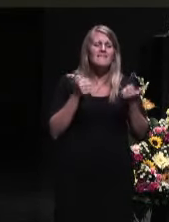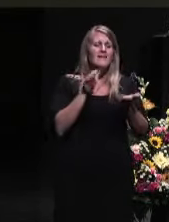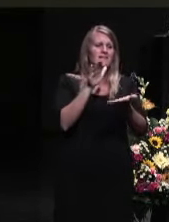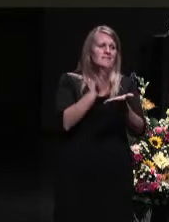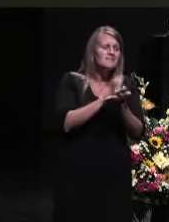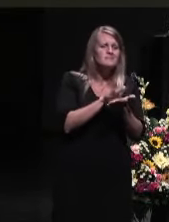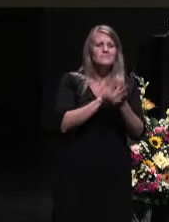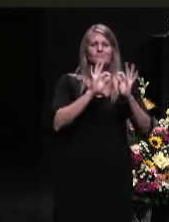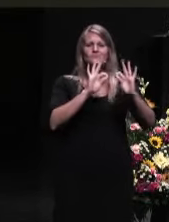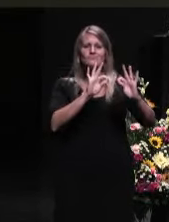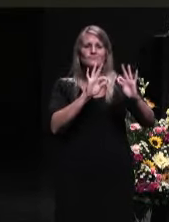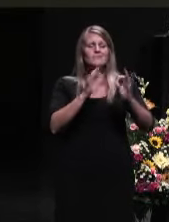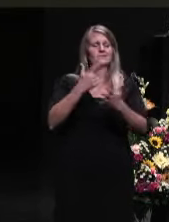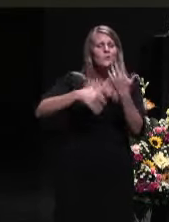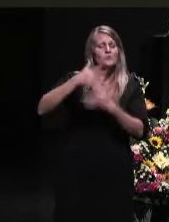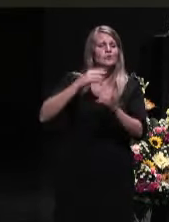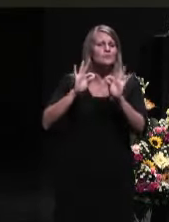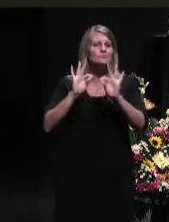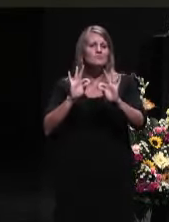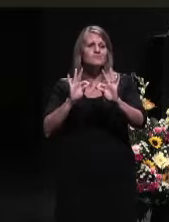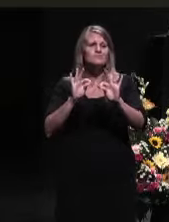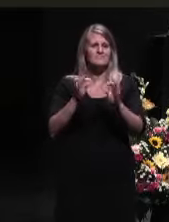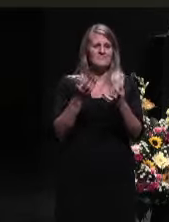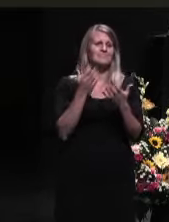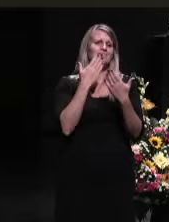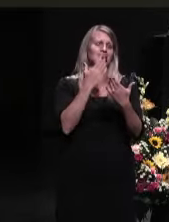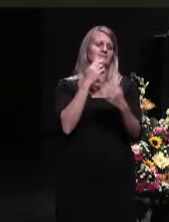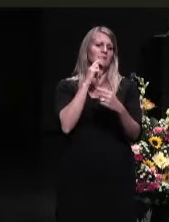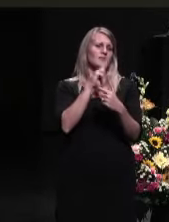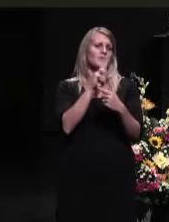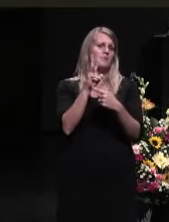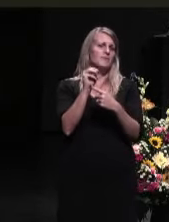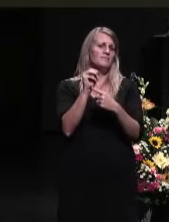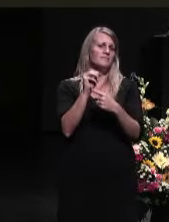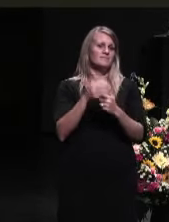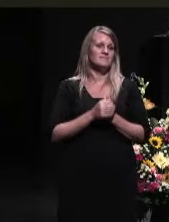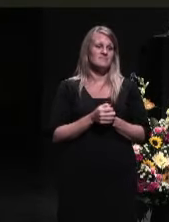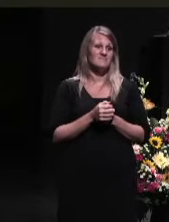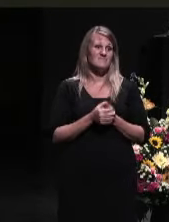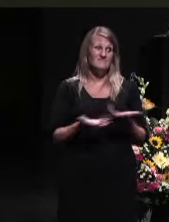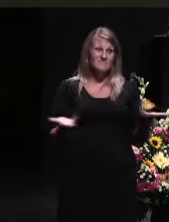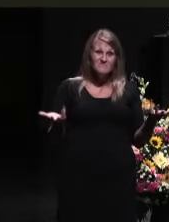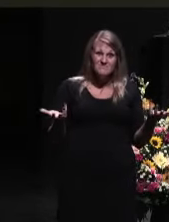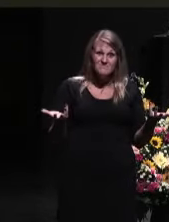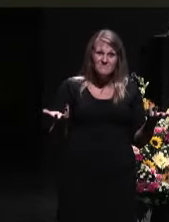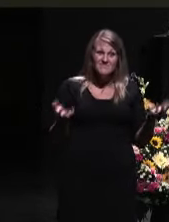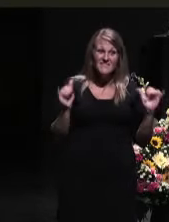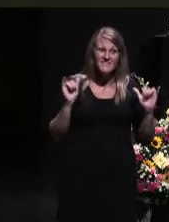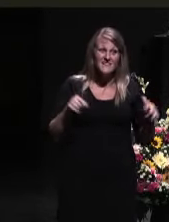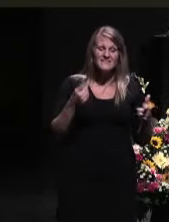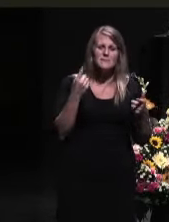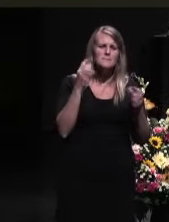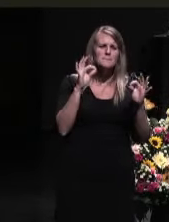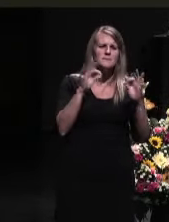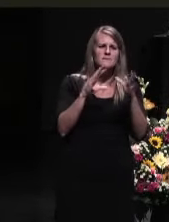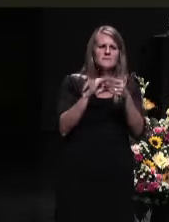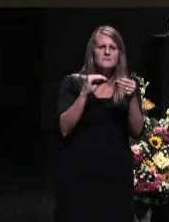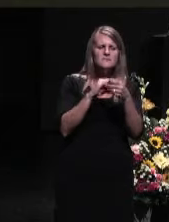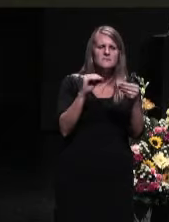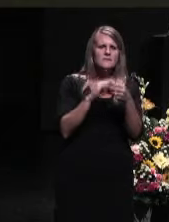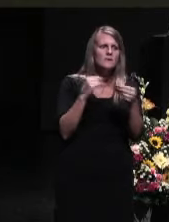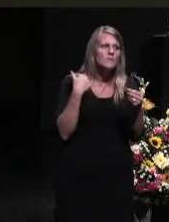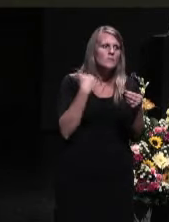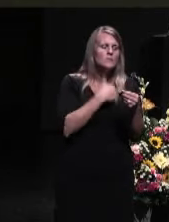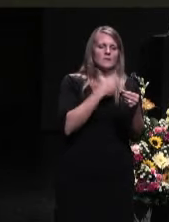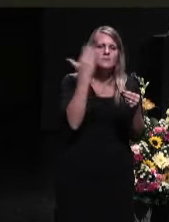socially at UWM. We just don't know. We just don't know the impact that we